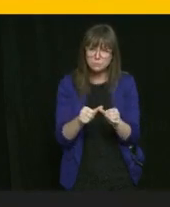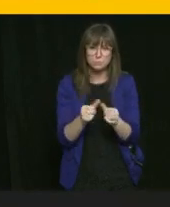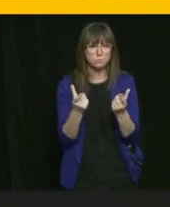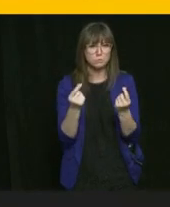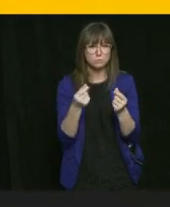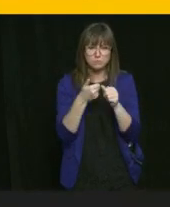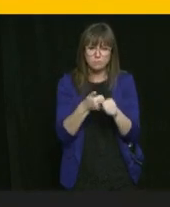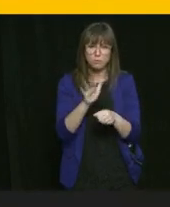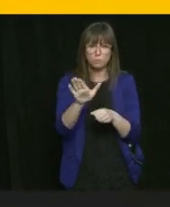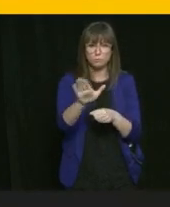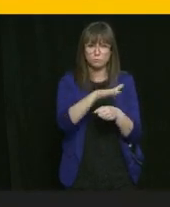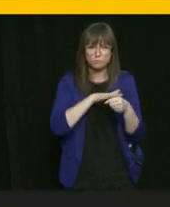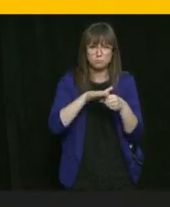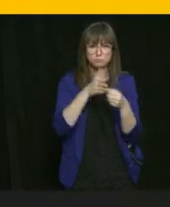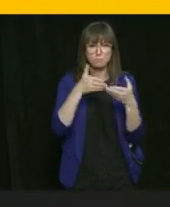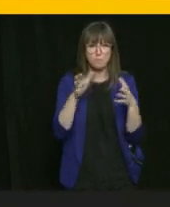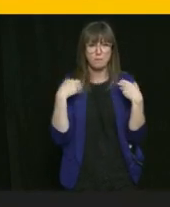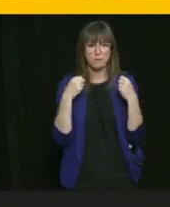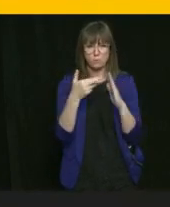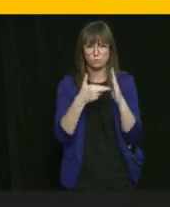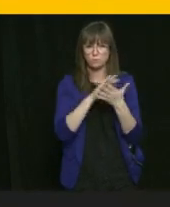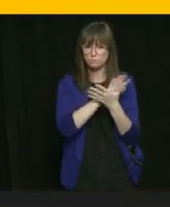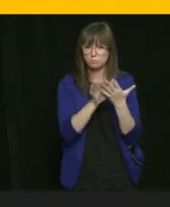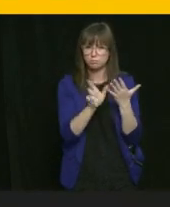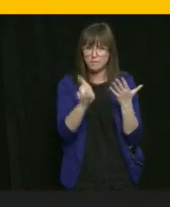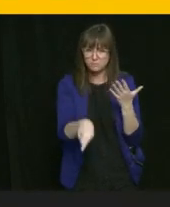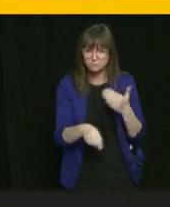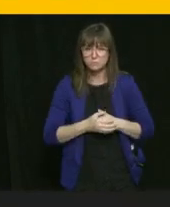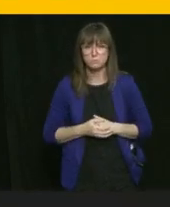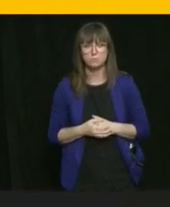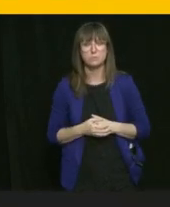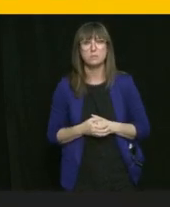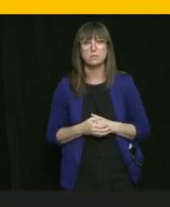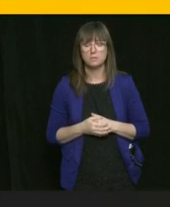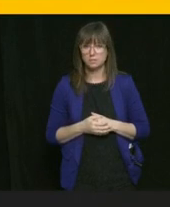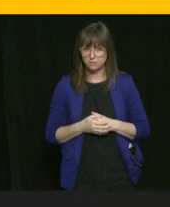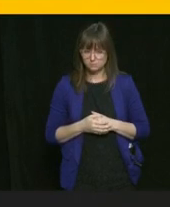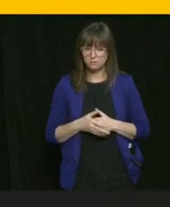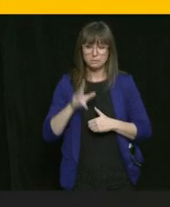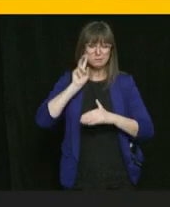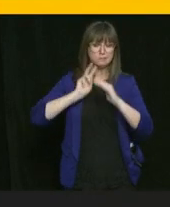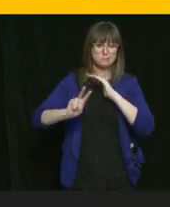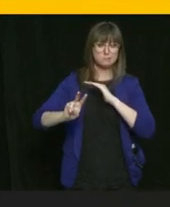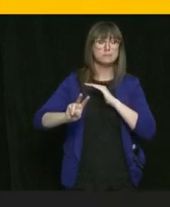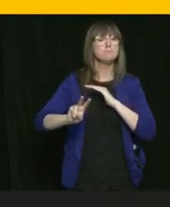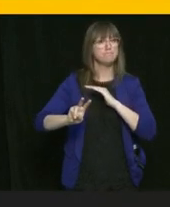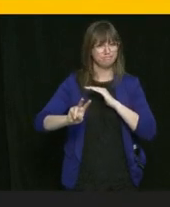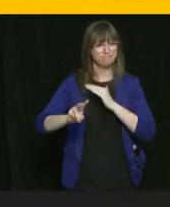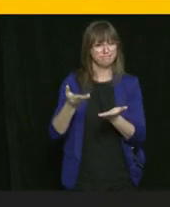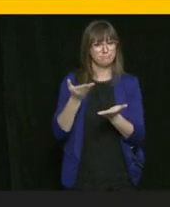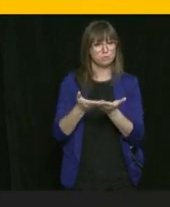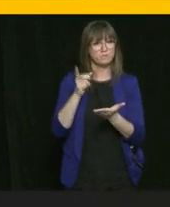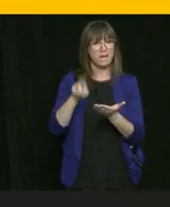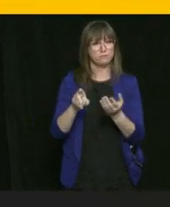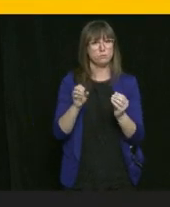local public health guidelines. Our projections show that we must decrease our